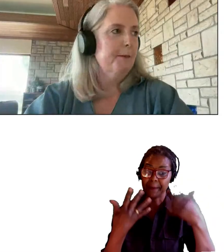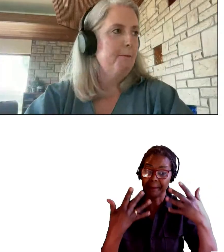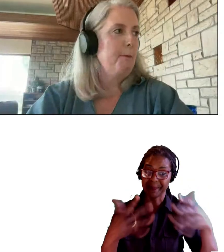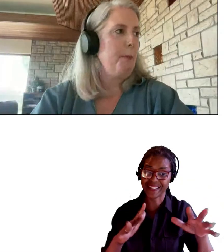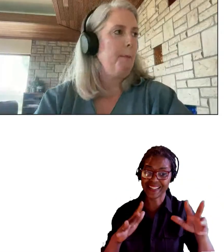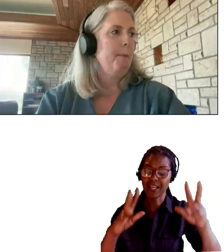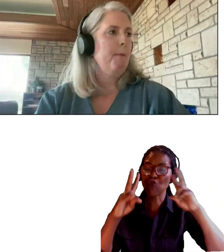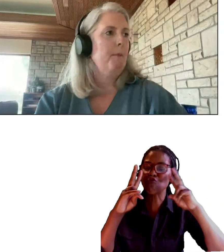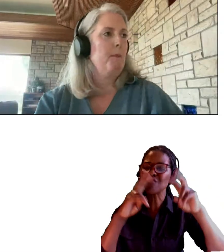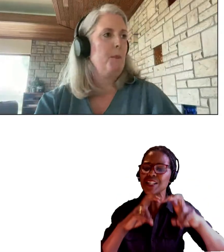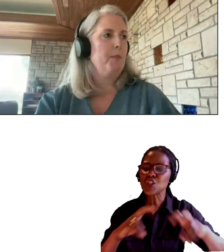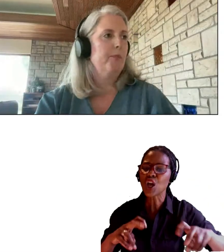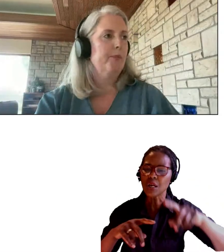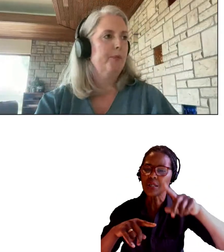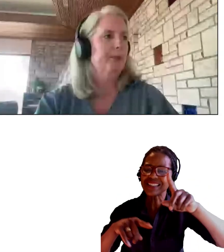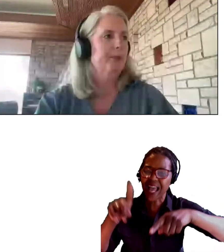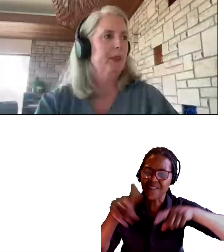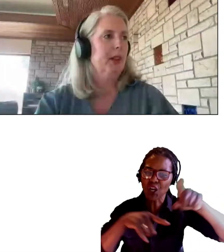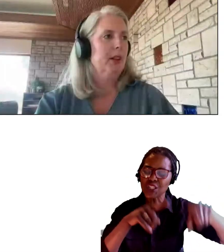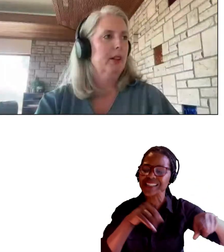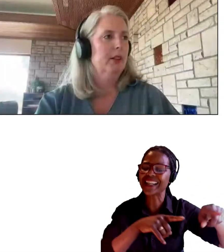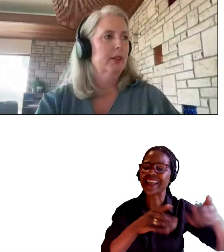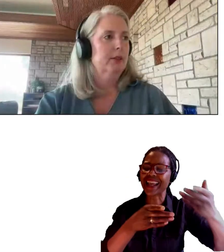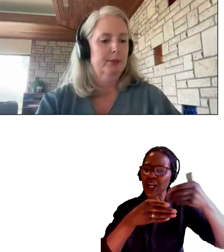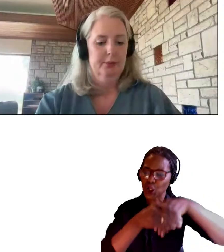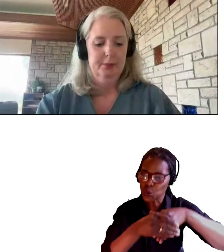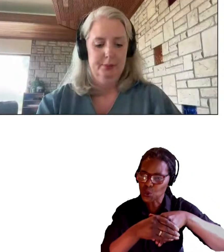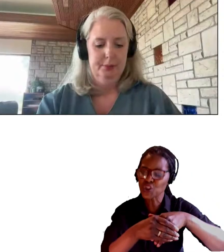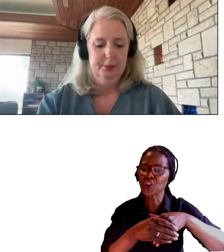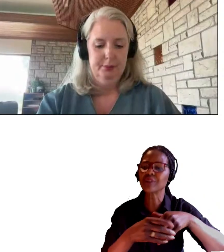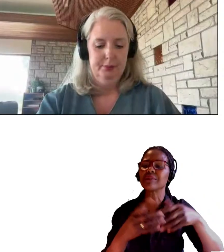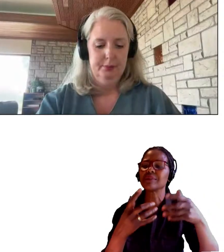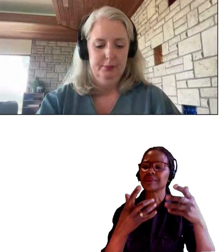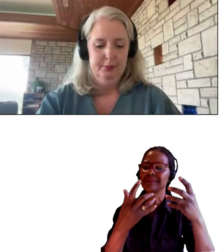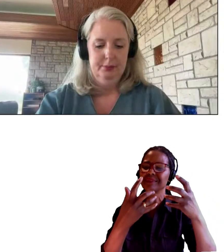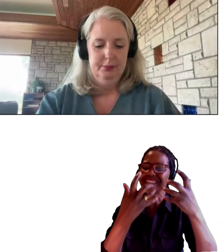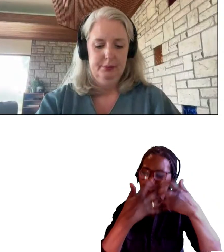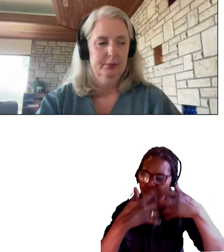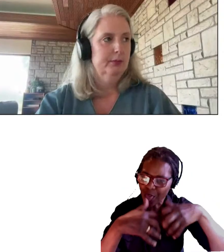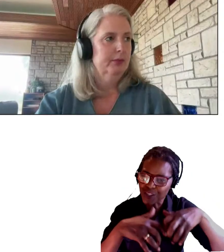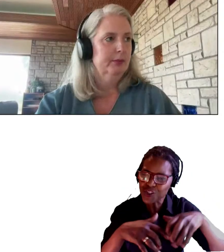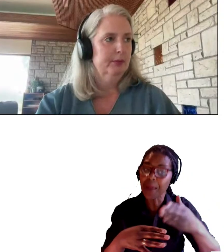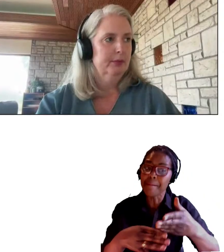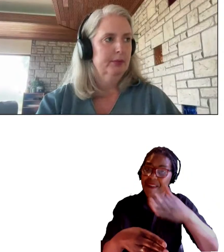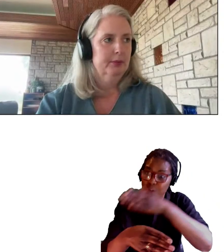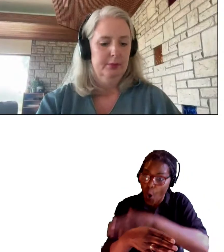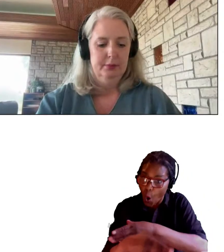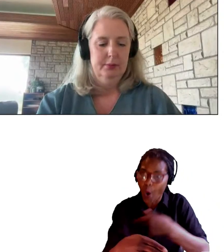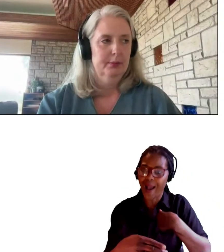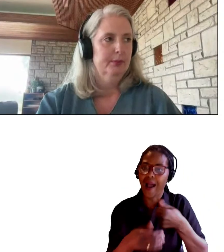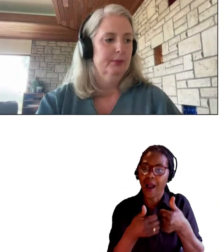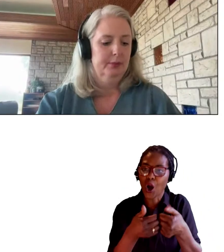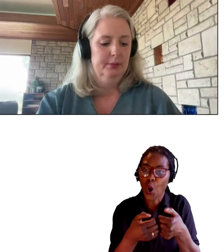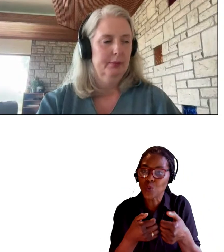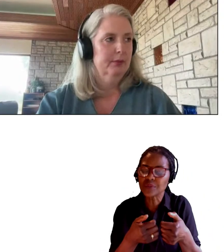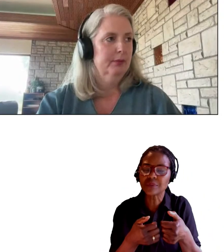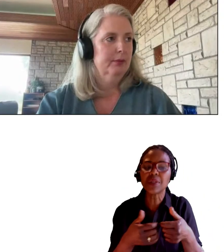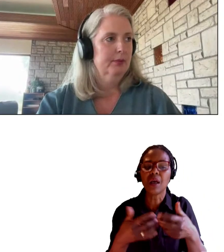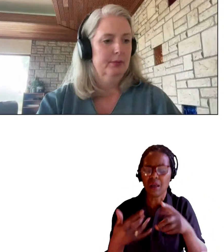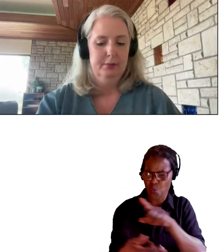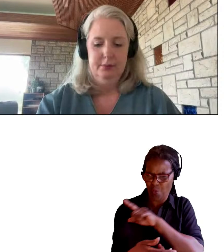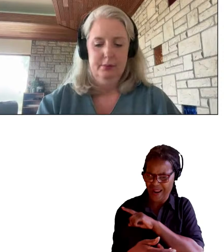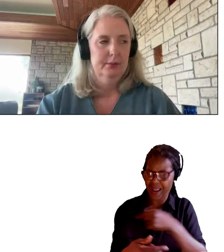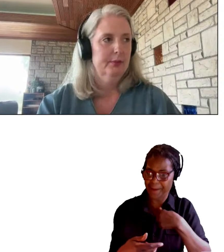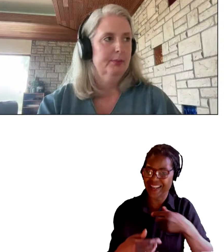into diversity and inclusion in technology before I could code, and part of the reason why I ended up coding, because I found that that's for